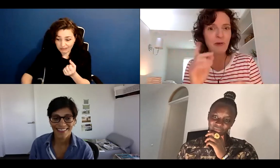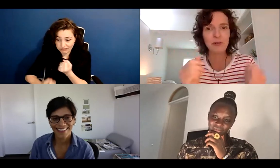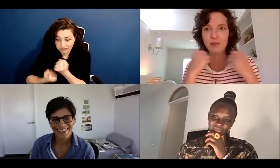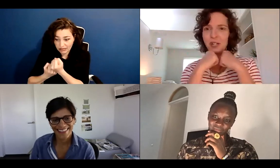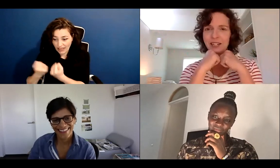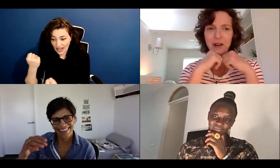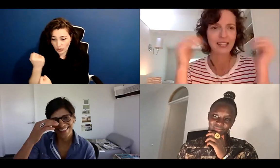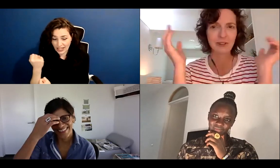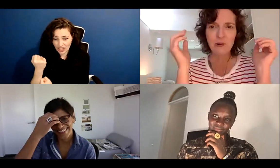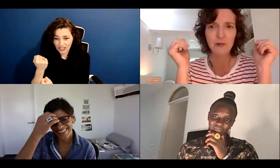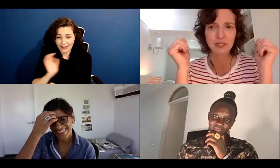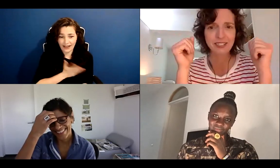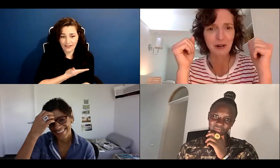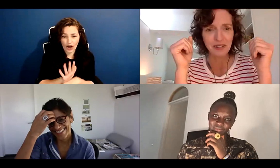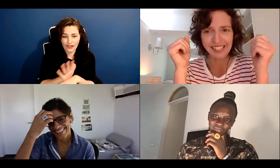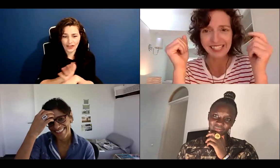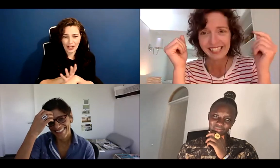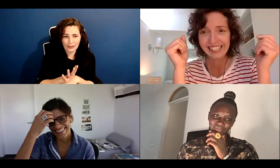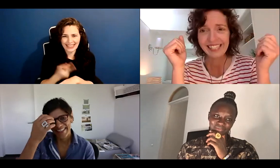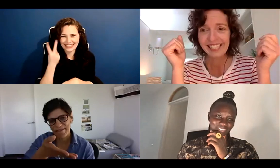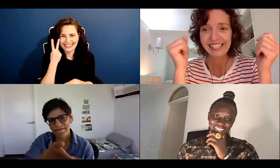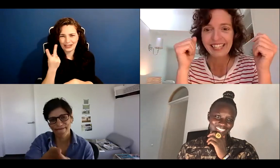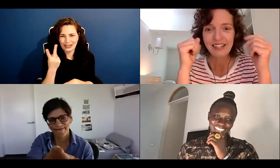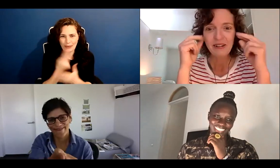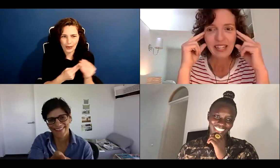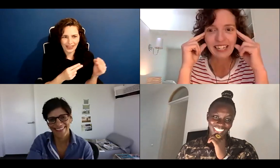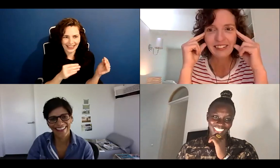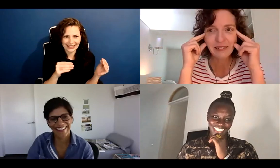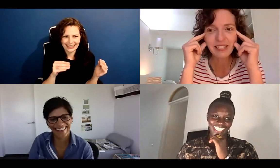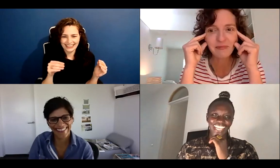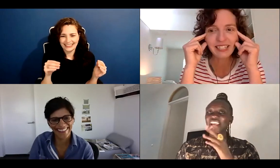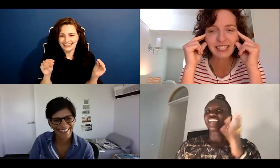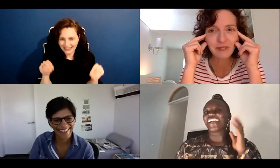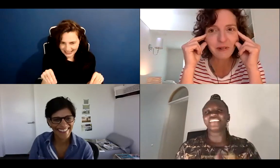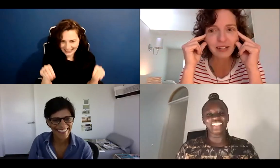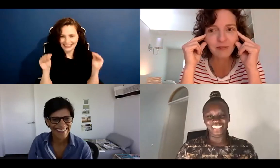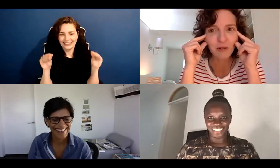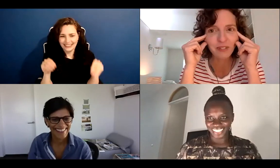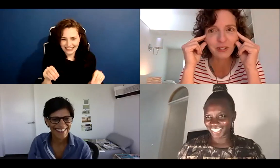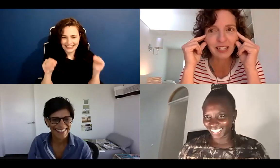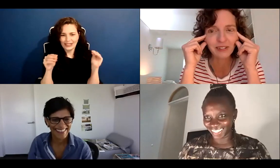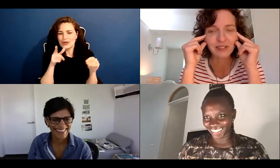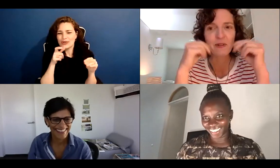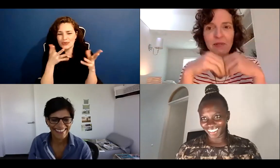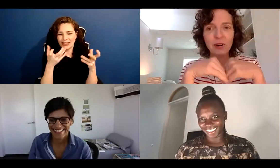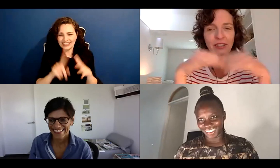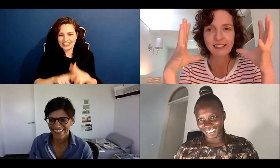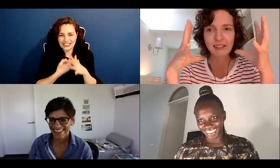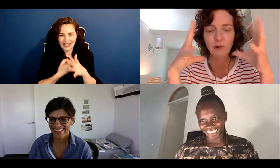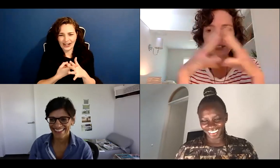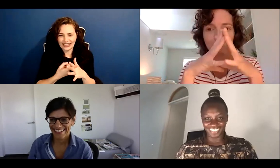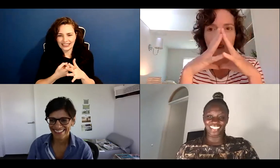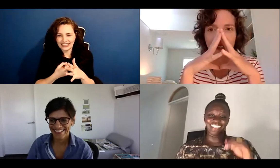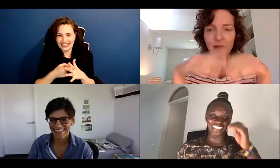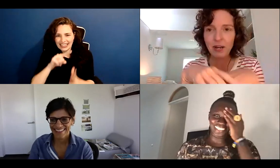I see both of you shaking your head. So who wants to jump in? Meena, Zippy, yeah, you had to form the trailer, so maybe, or